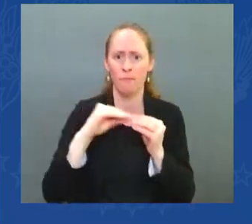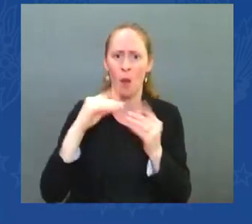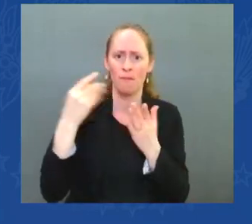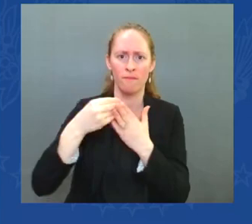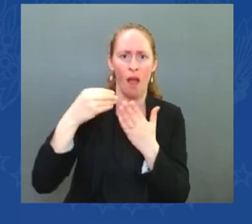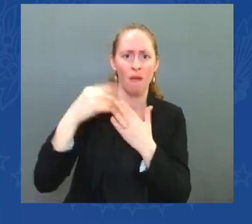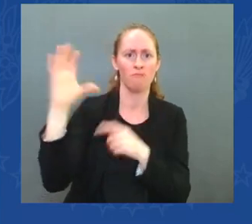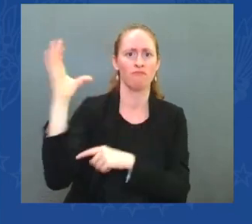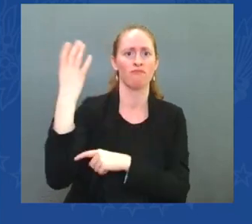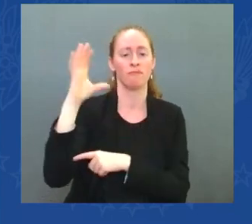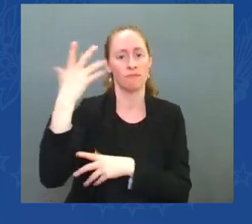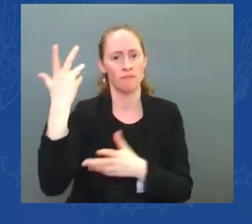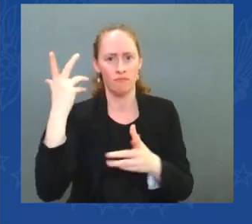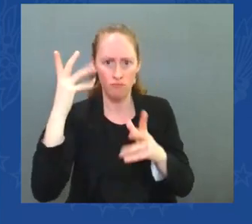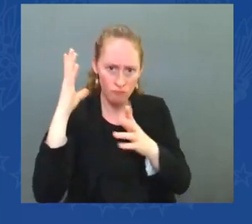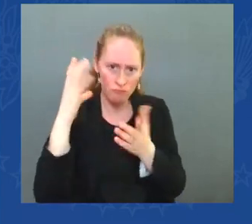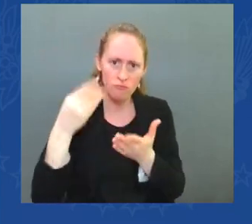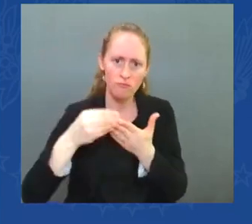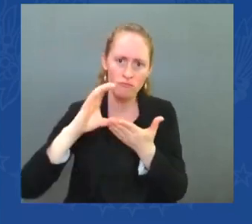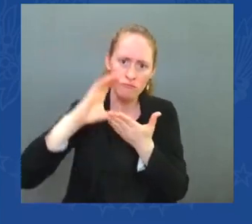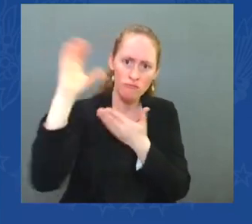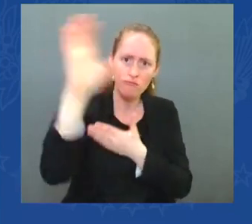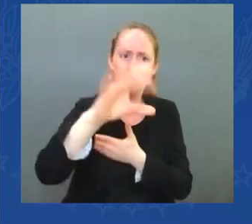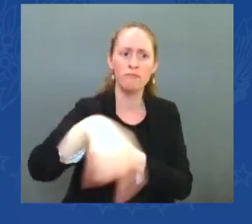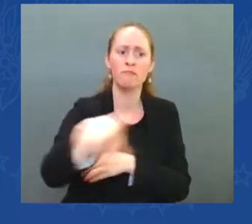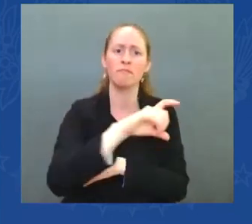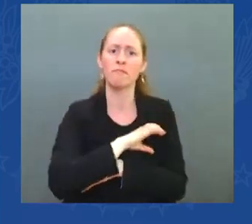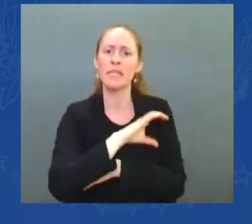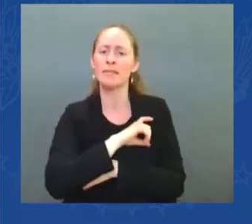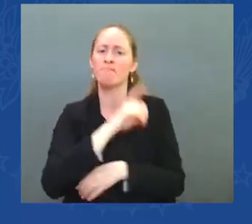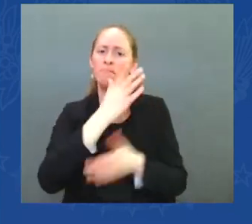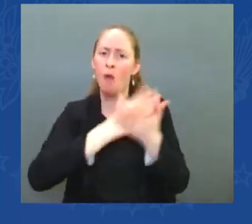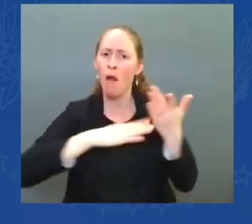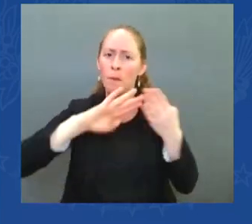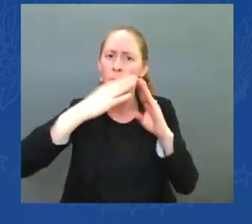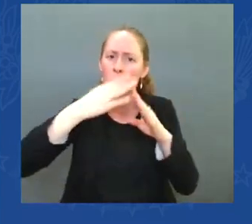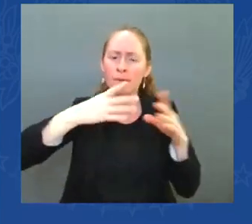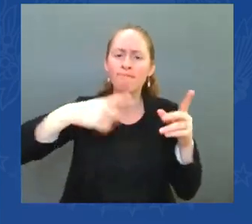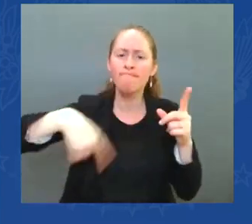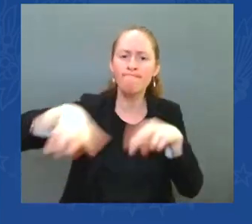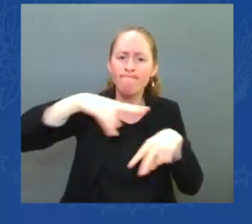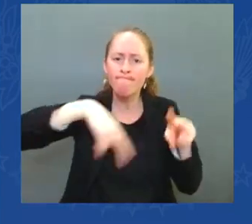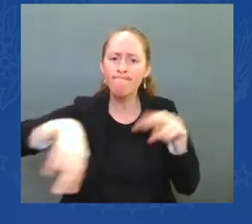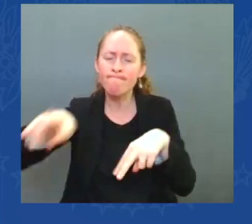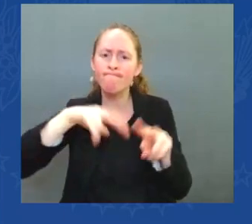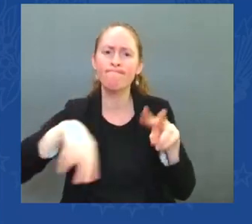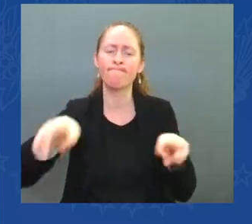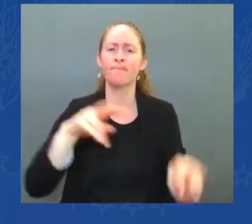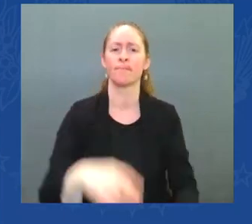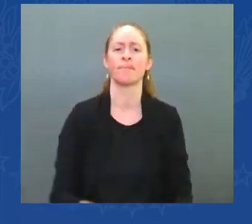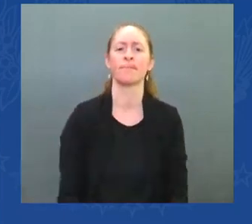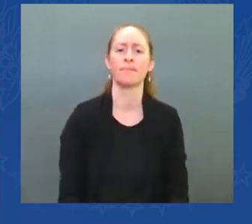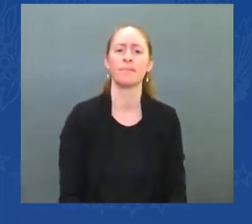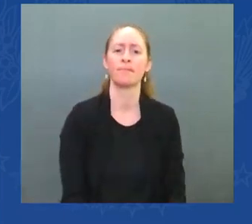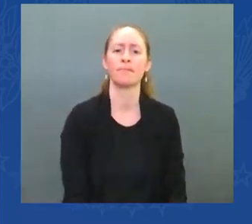in the middle of the crime wave not long ago, when the cop knows by